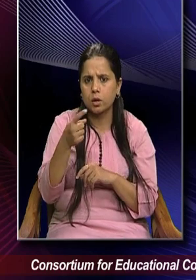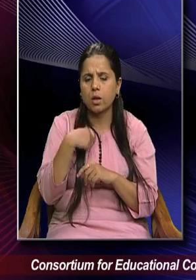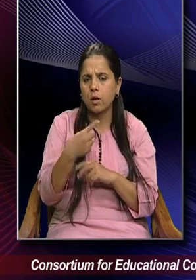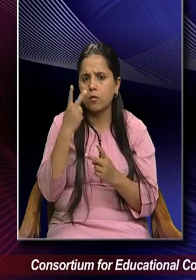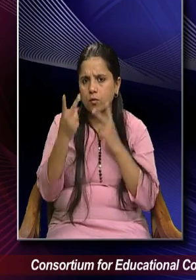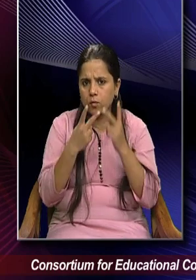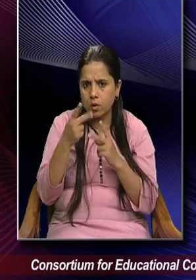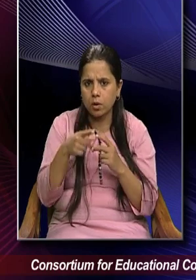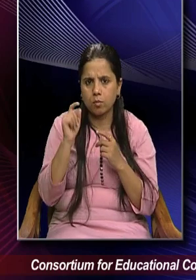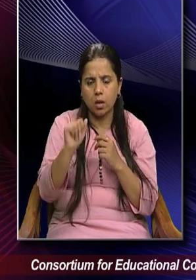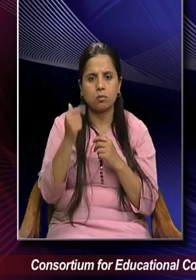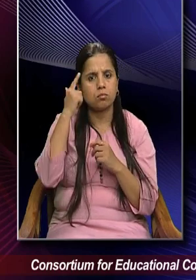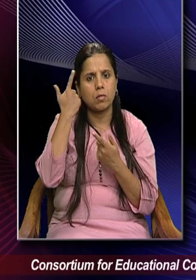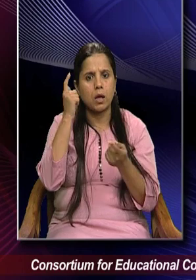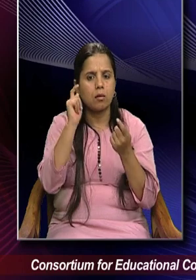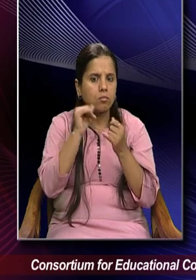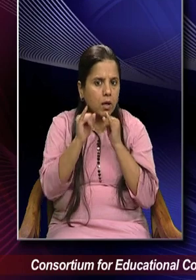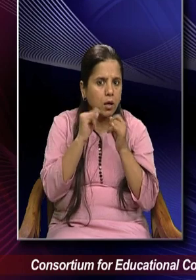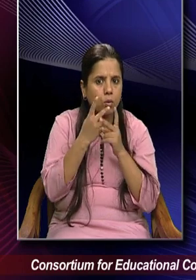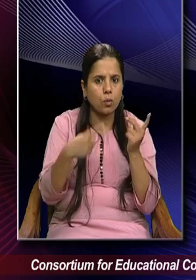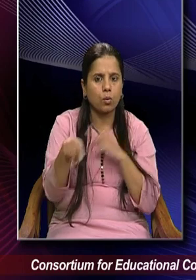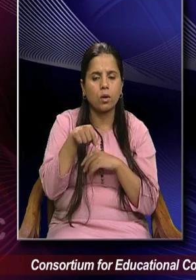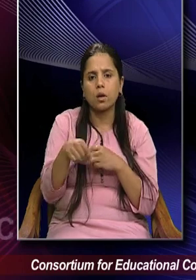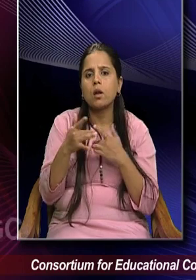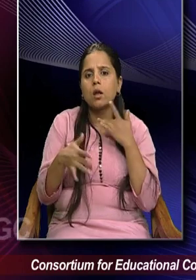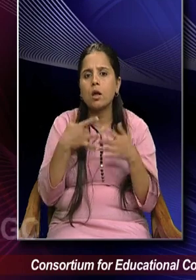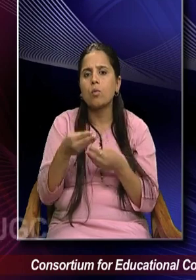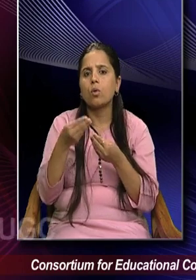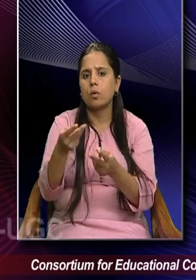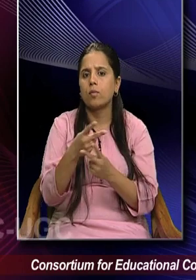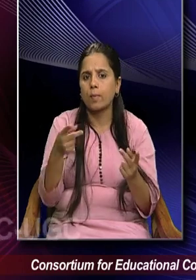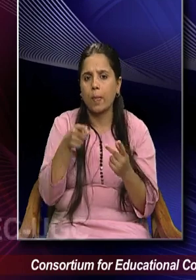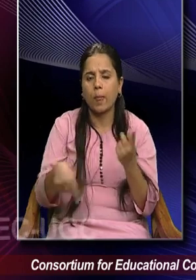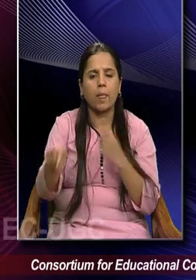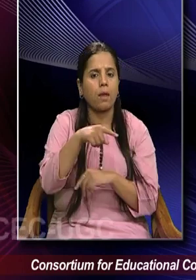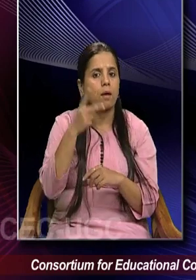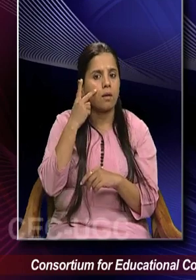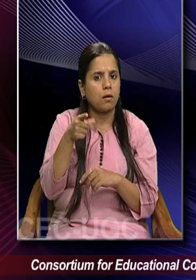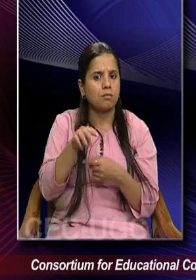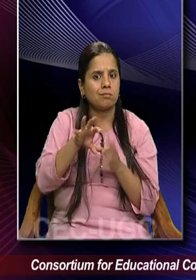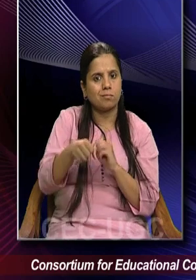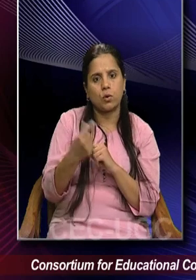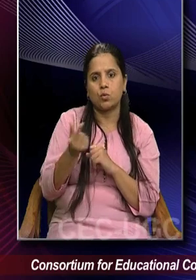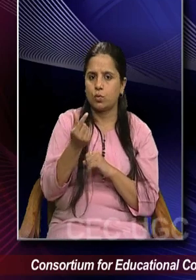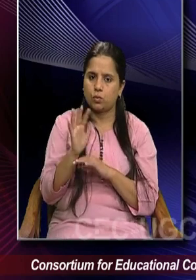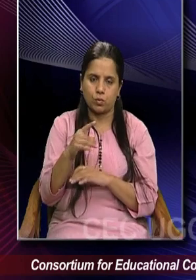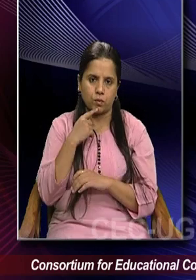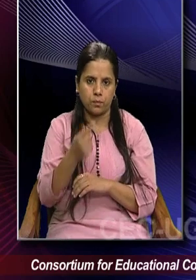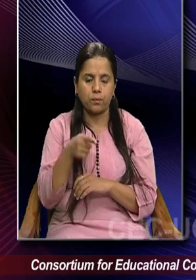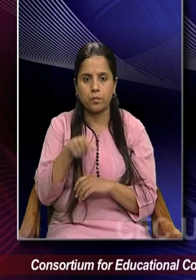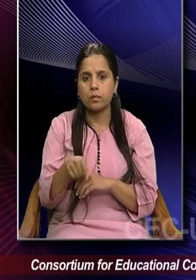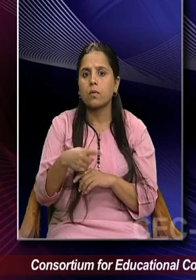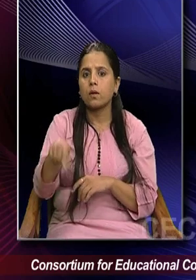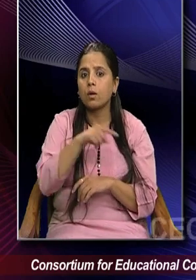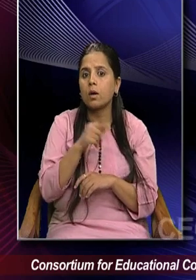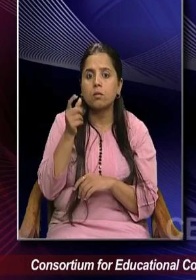visuals, B-roll, interviews, graphic that convey emotions and context without being exploitative. And